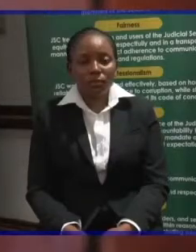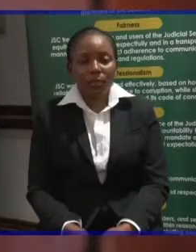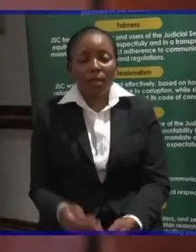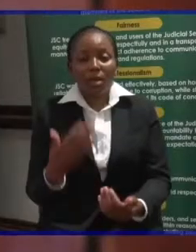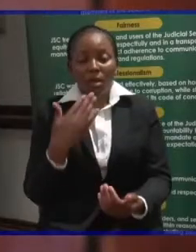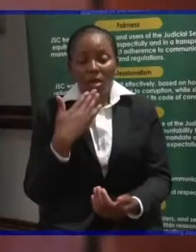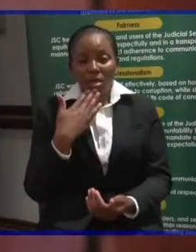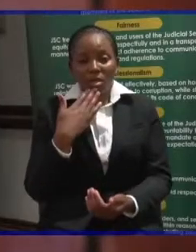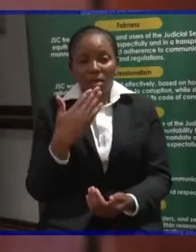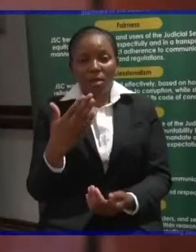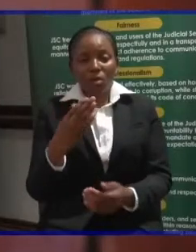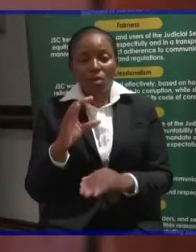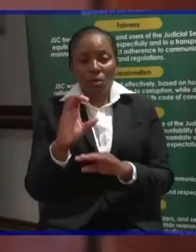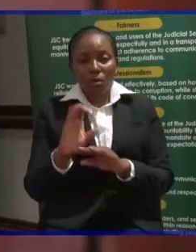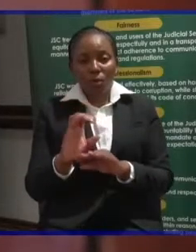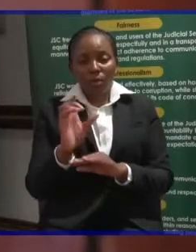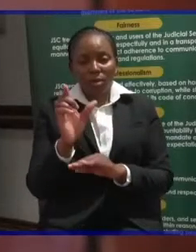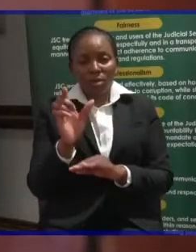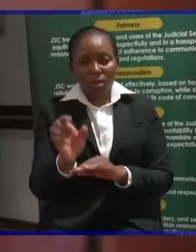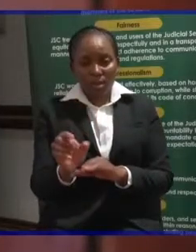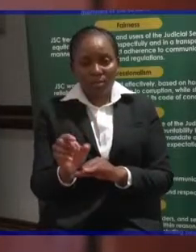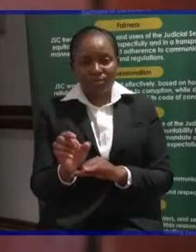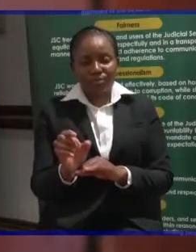Thank you, Commissioner.